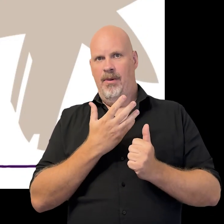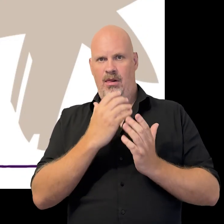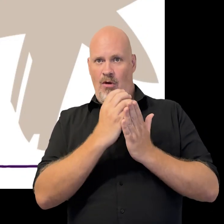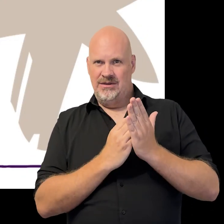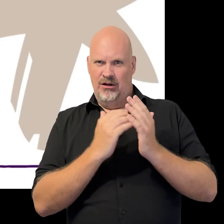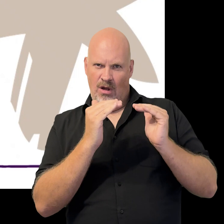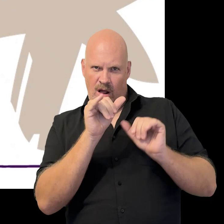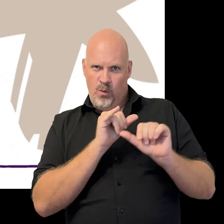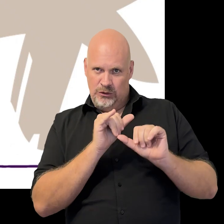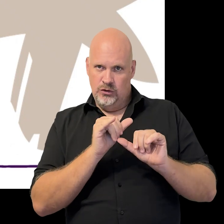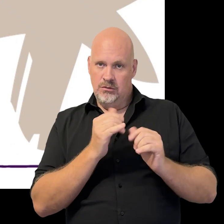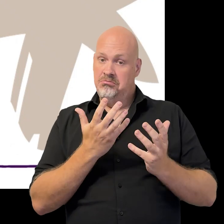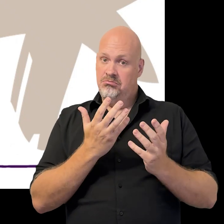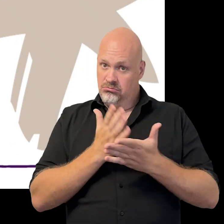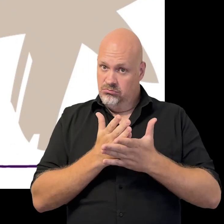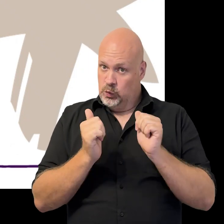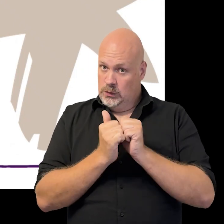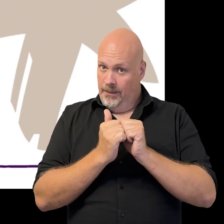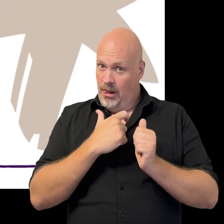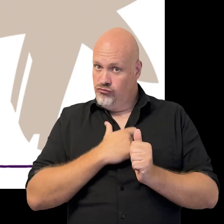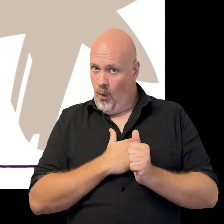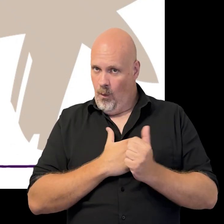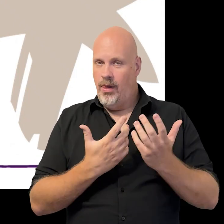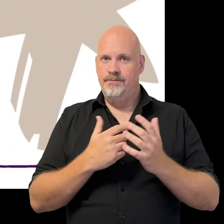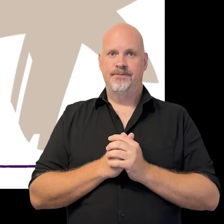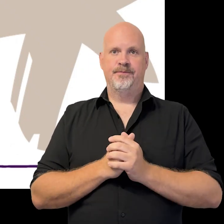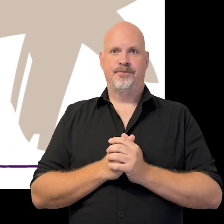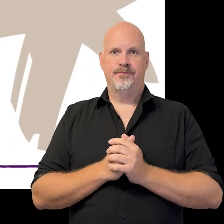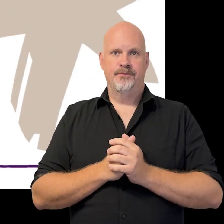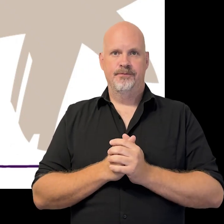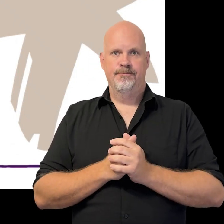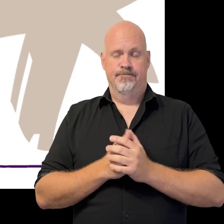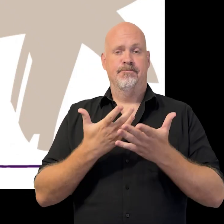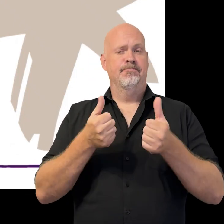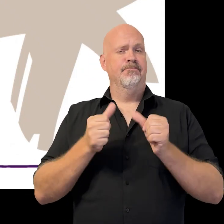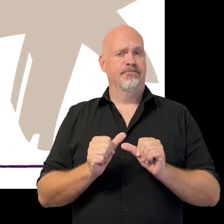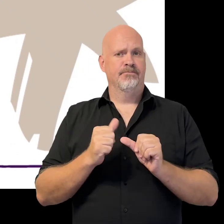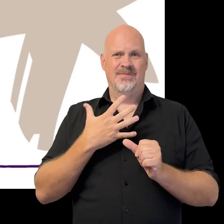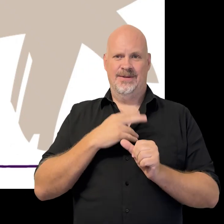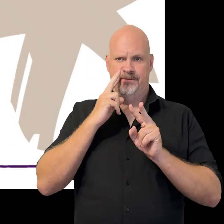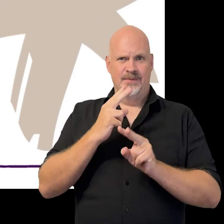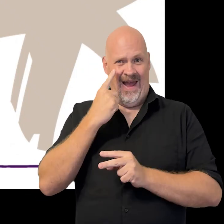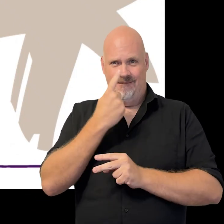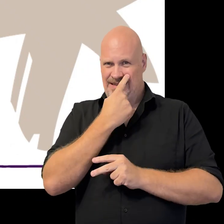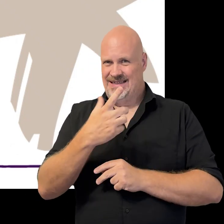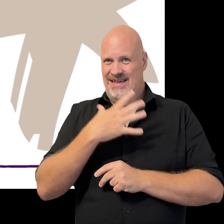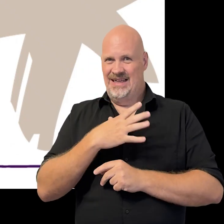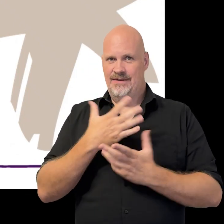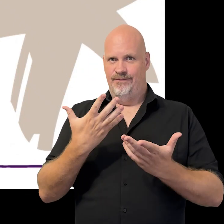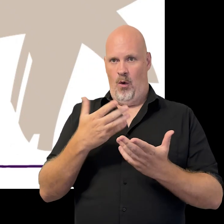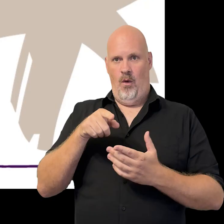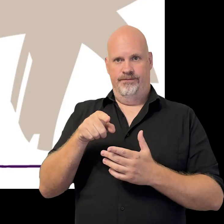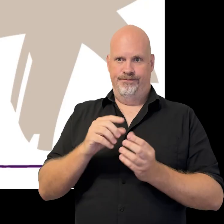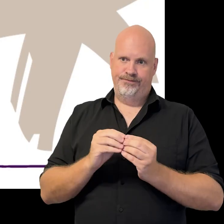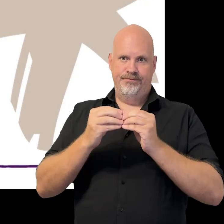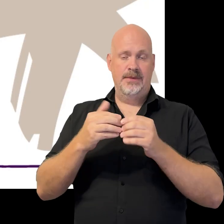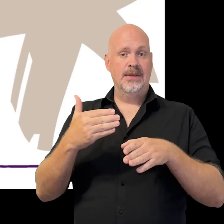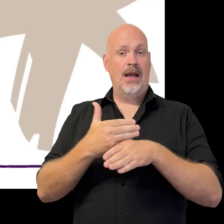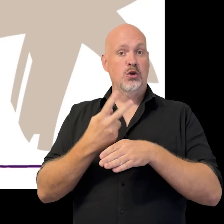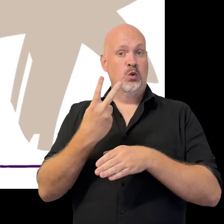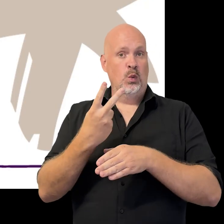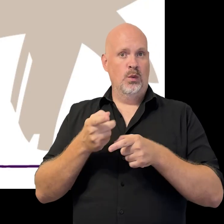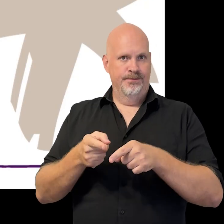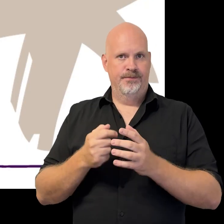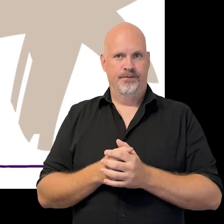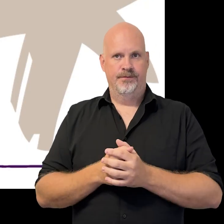place. And the reason I say that is because it might not be the entire organisation. It might be a particular department or a